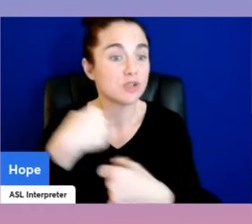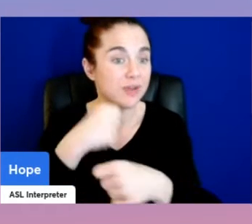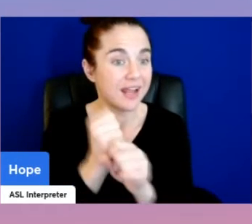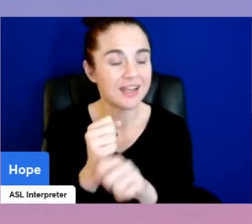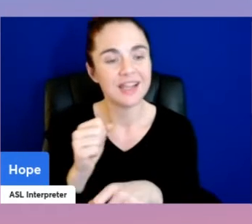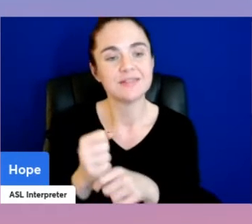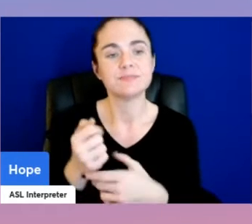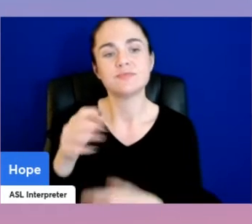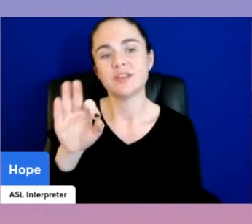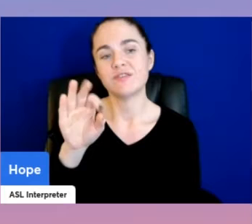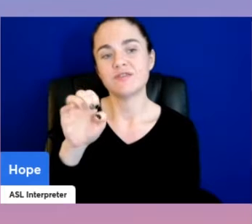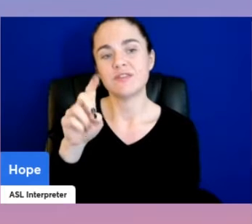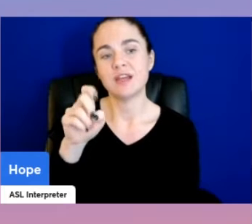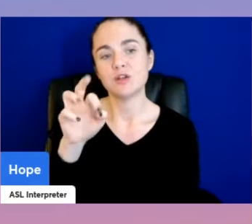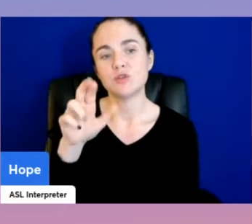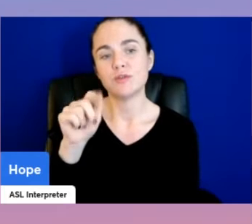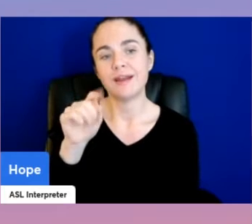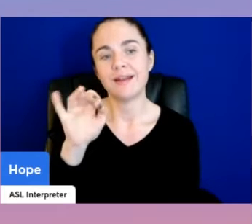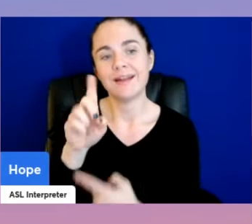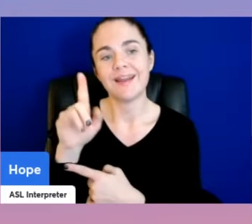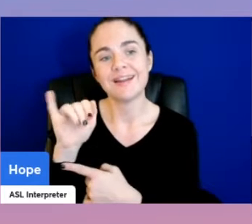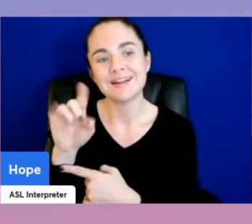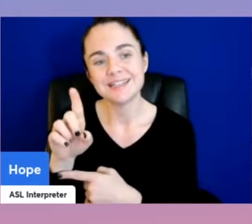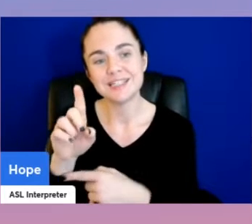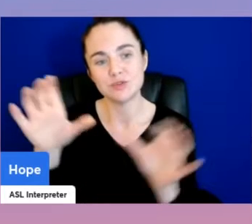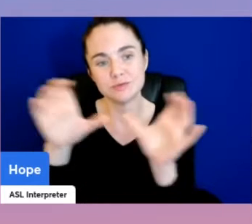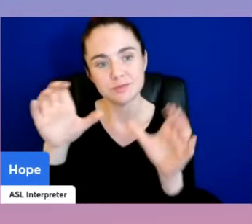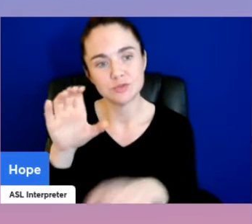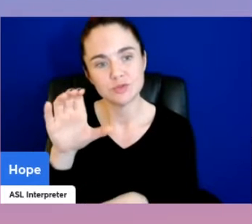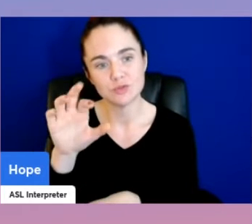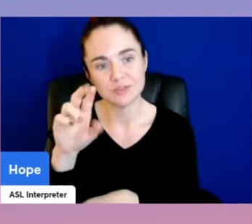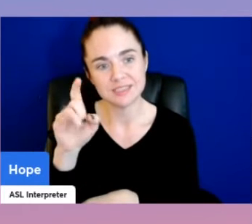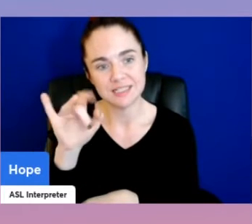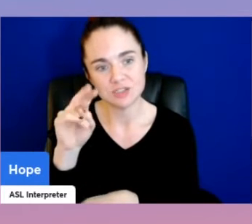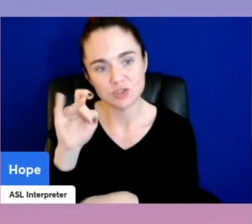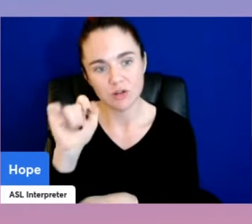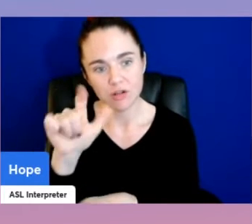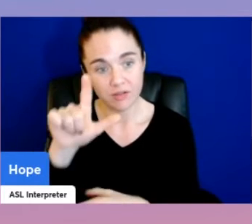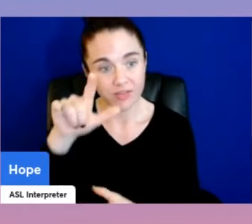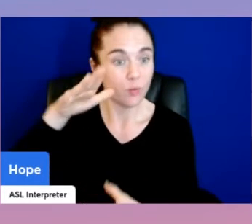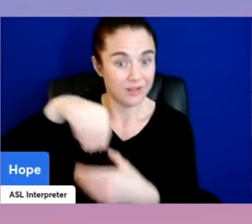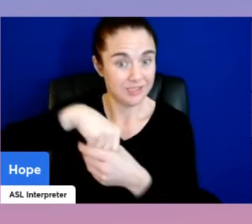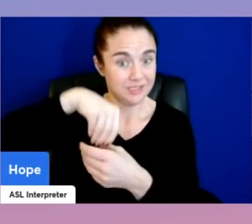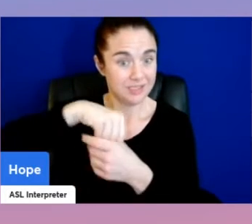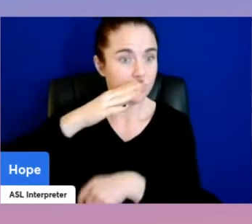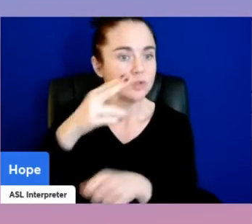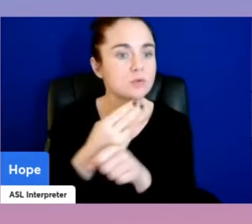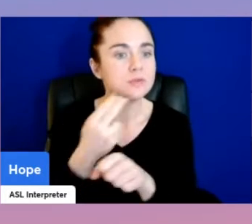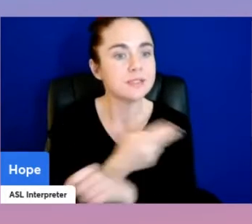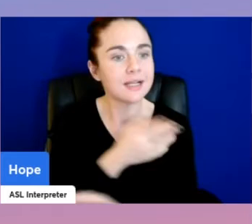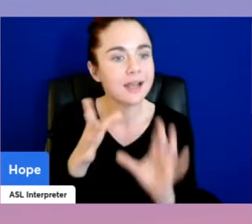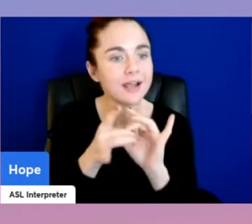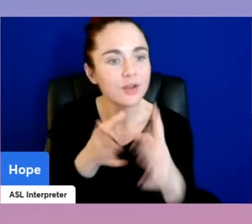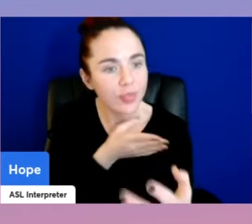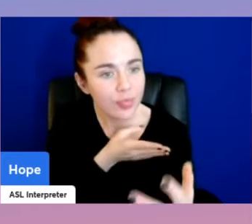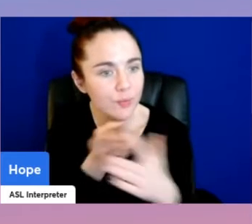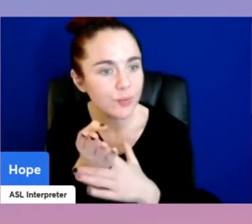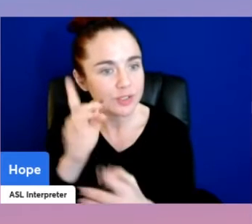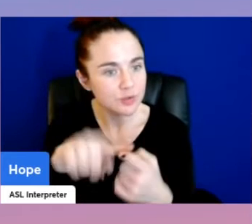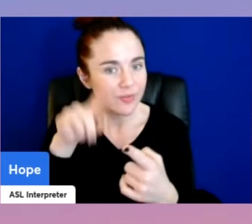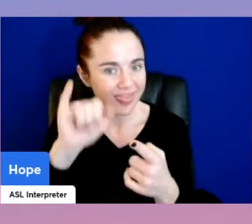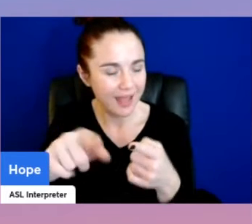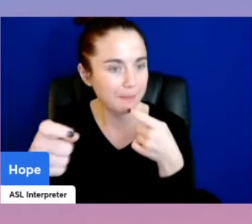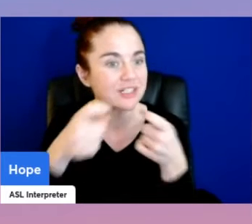federated identity credential that Kubernetes internally is actually going to use to connect through to this